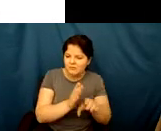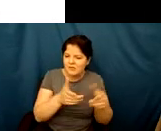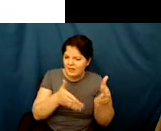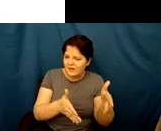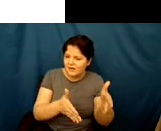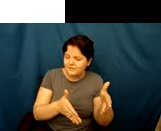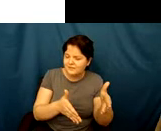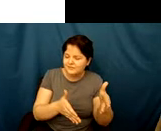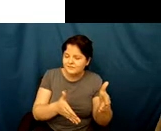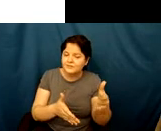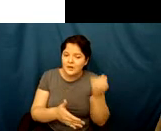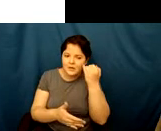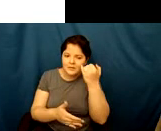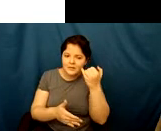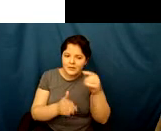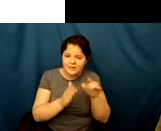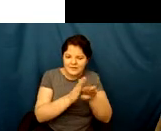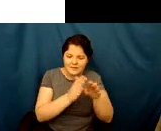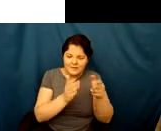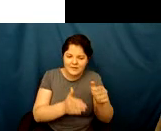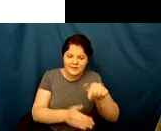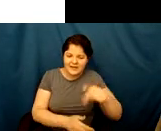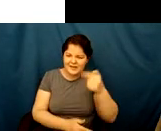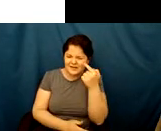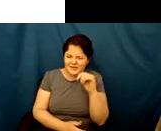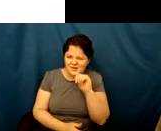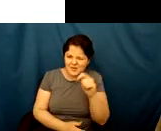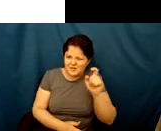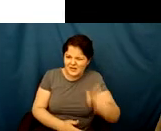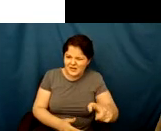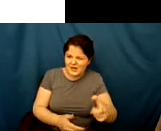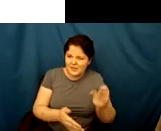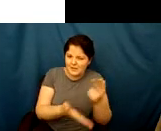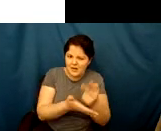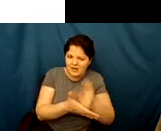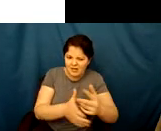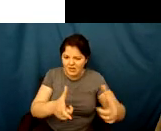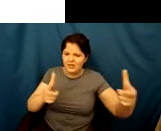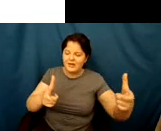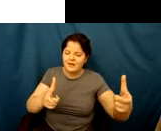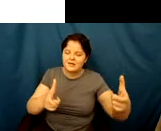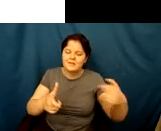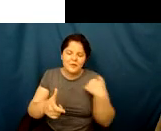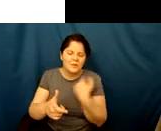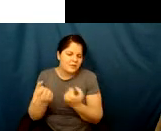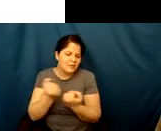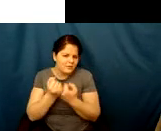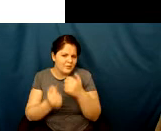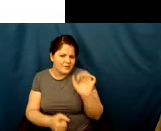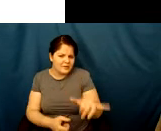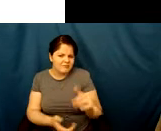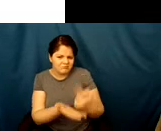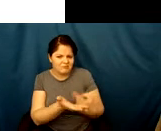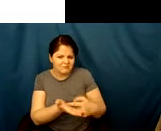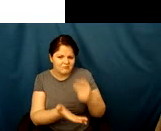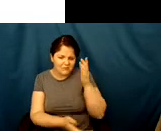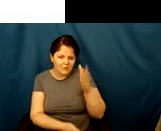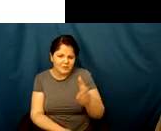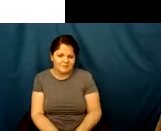developer felt that they didn't need that much, we would be willing to support that discussion.